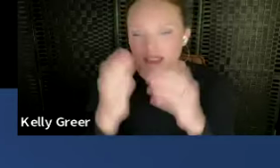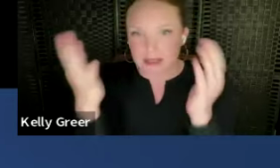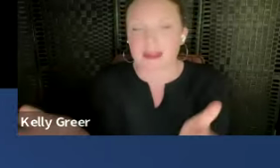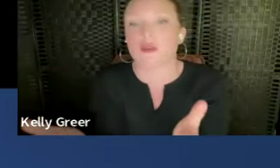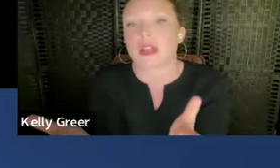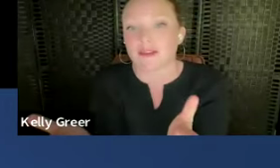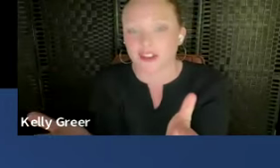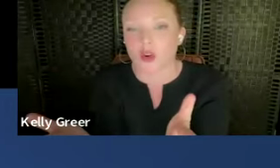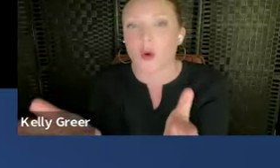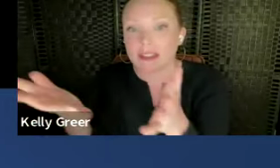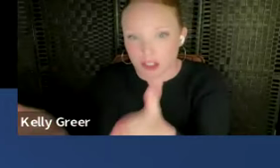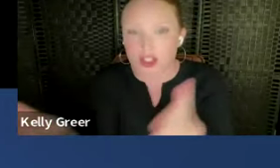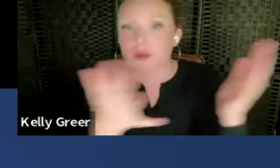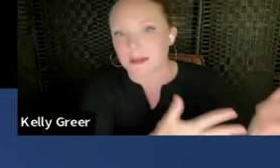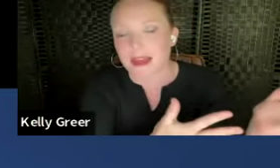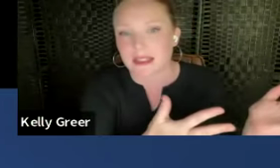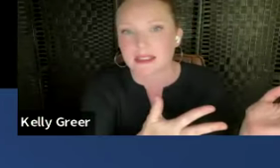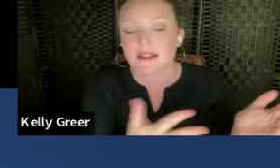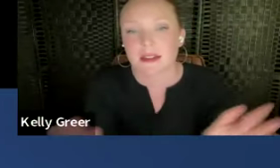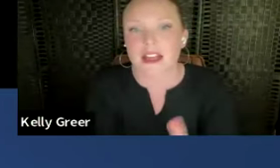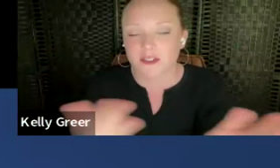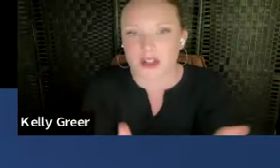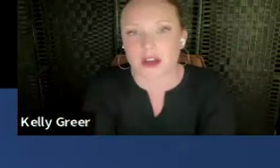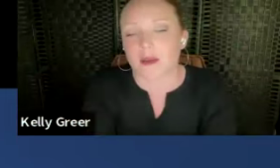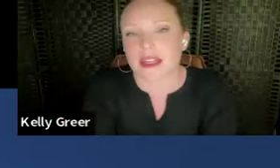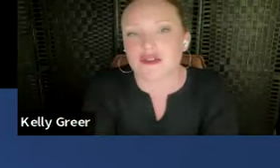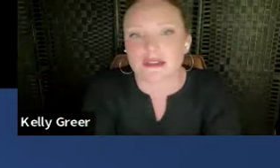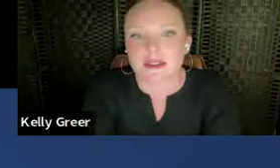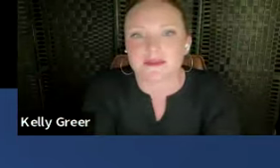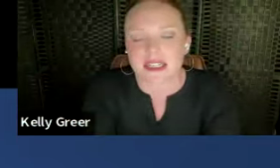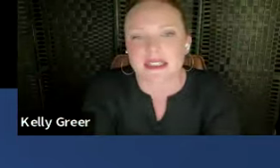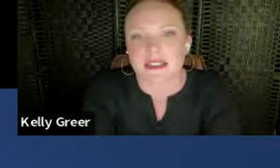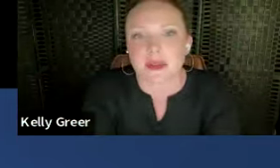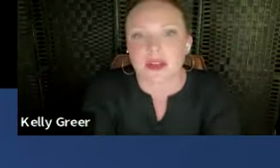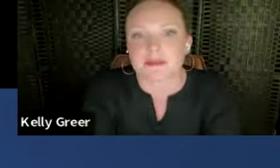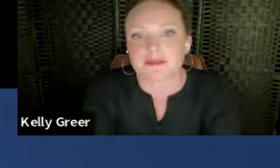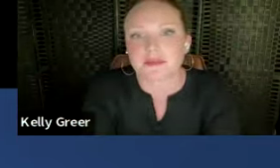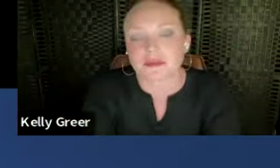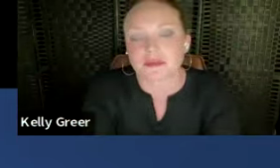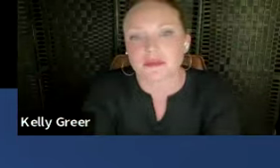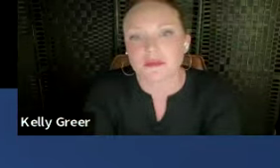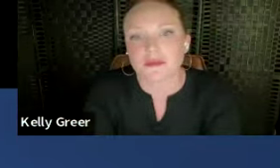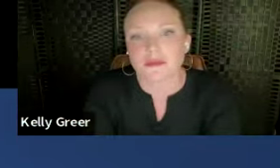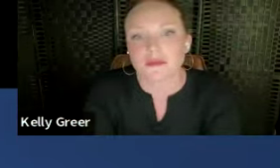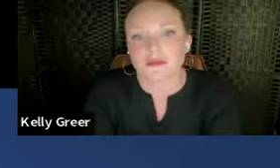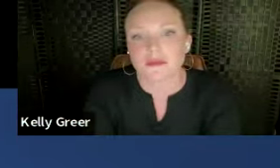are obviously meeting whatever request you submit as far as accommodations and accessibility.